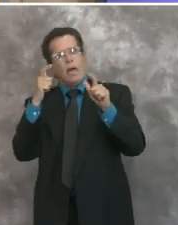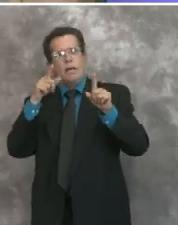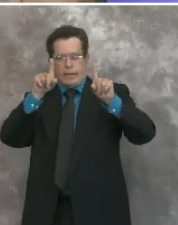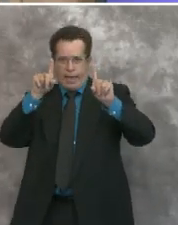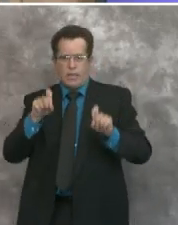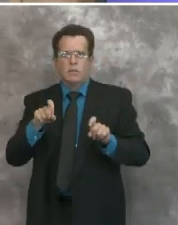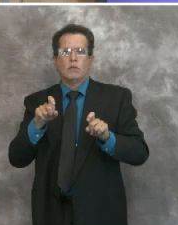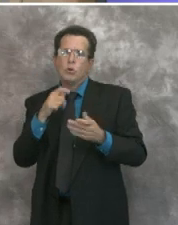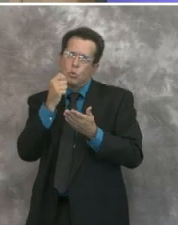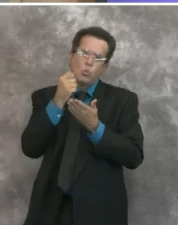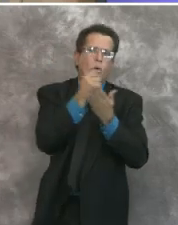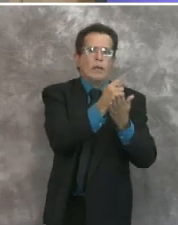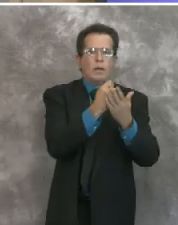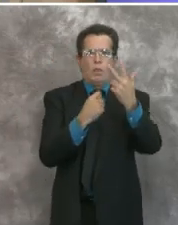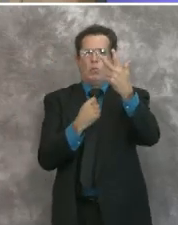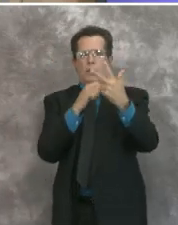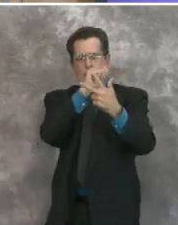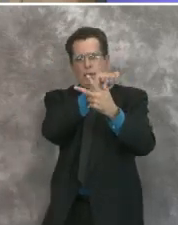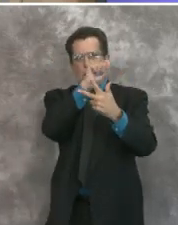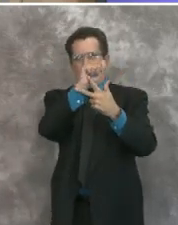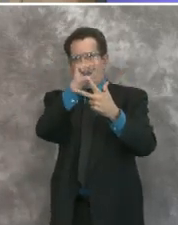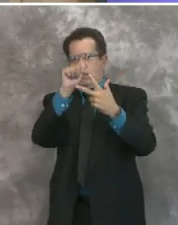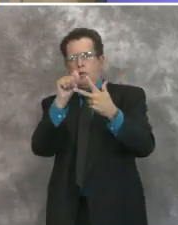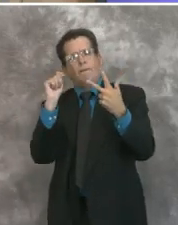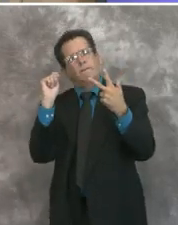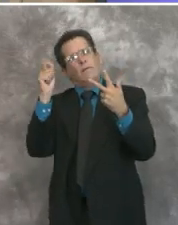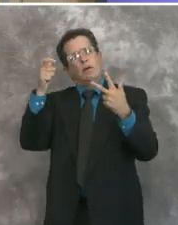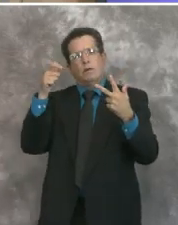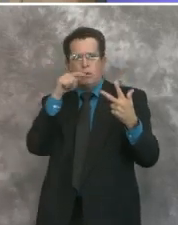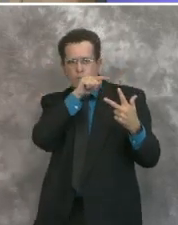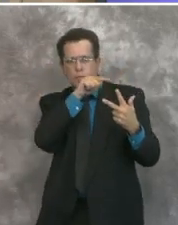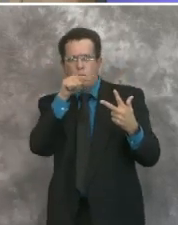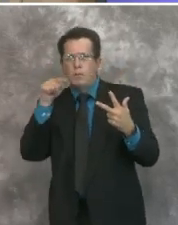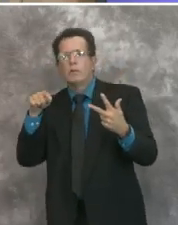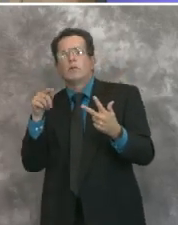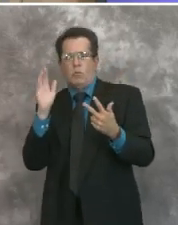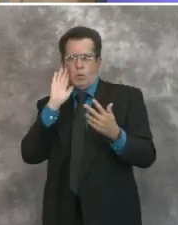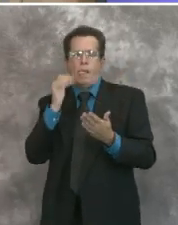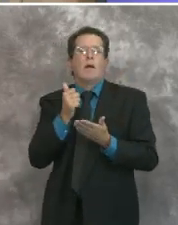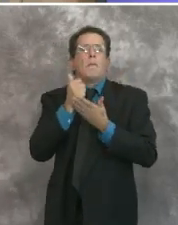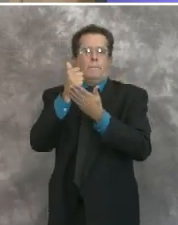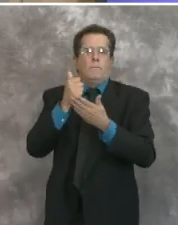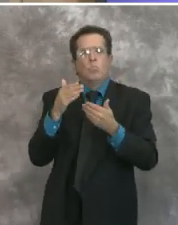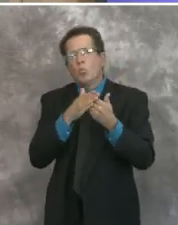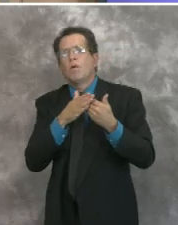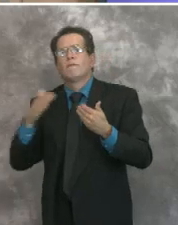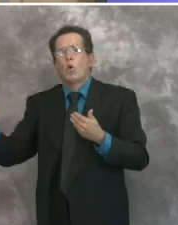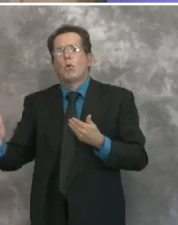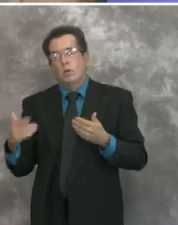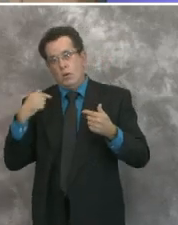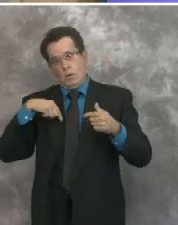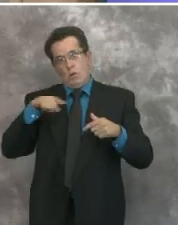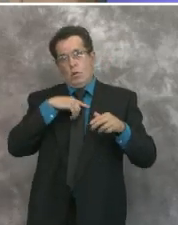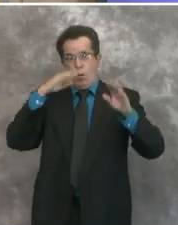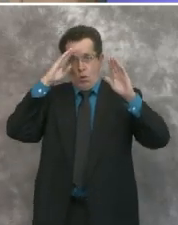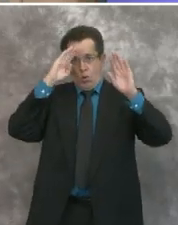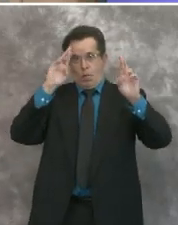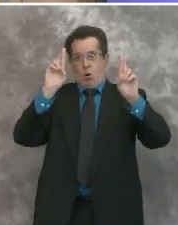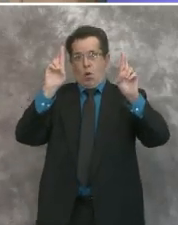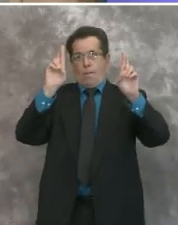to treat, the 3 T's that we're talking about, is what's going to shape our efforts as we move forward. There is a hope that through